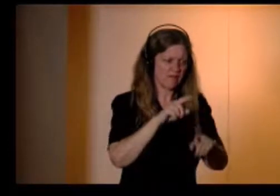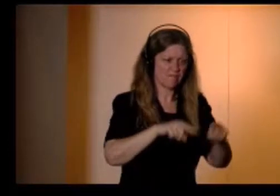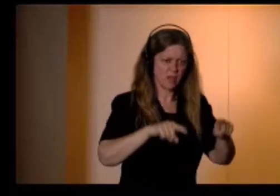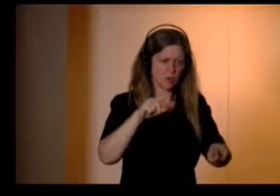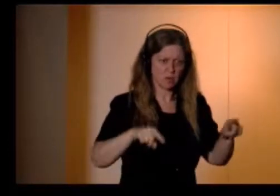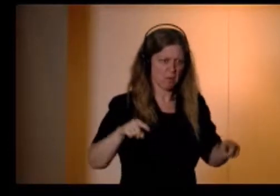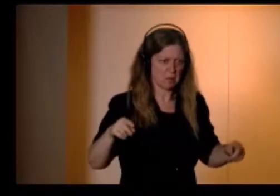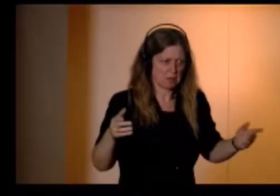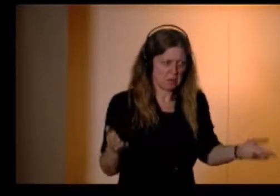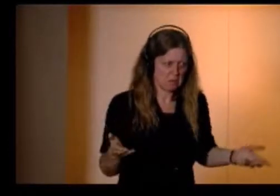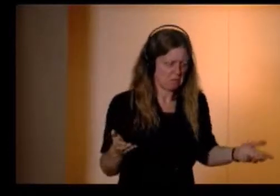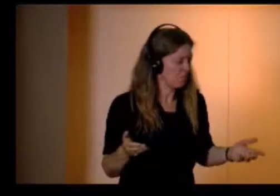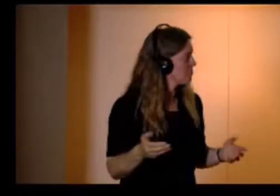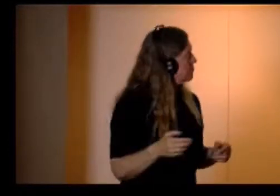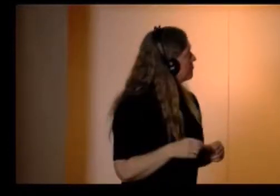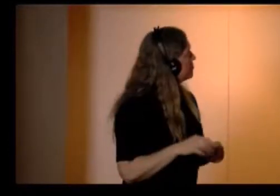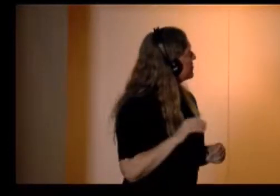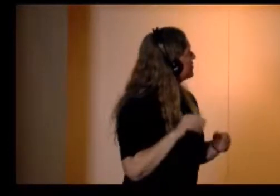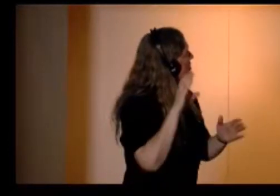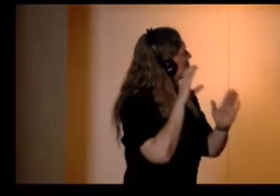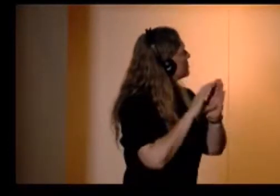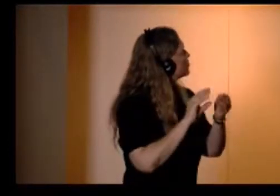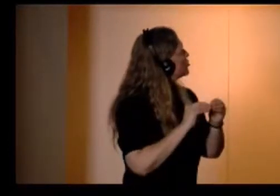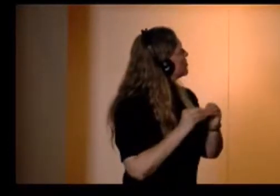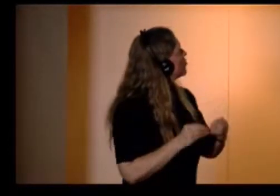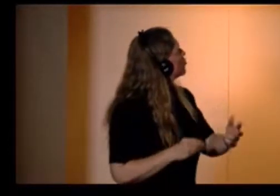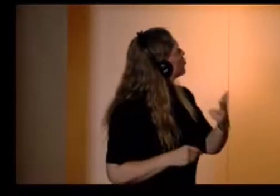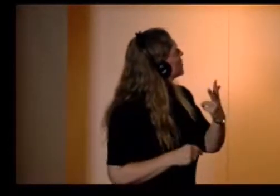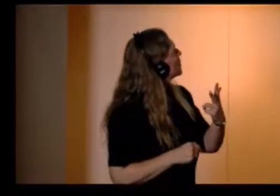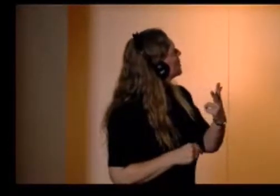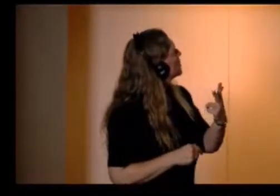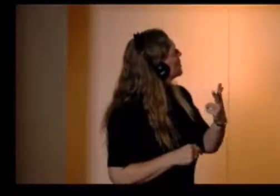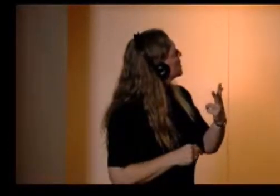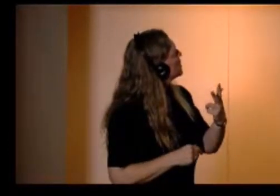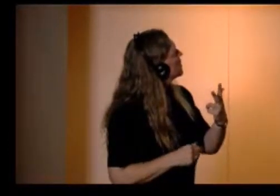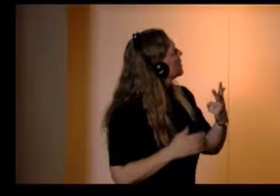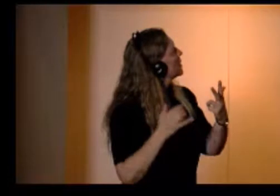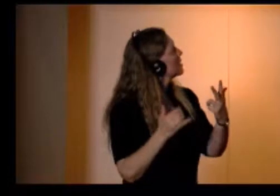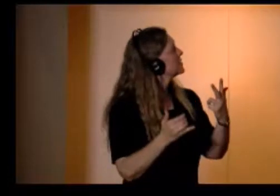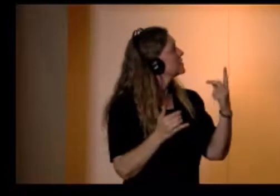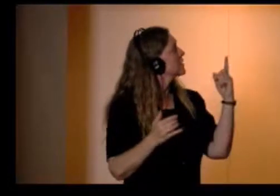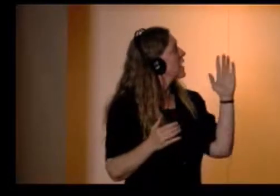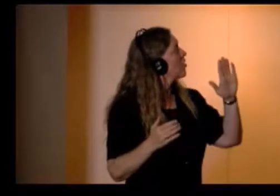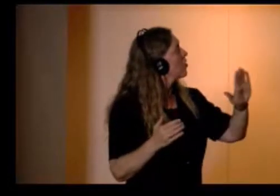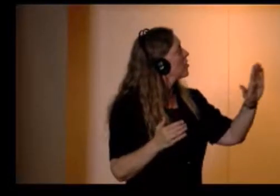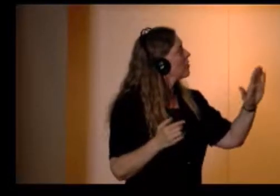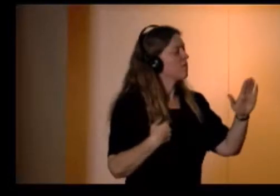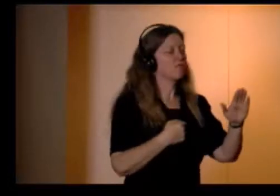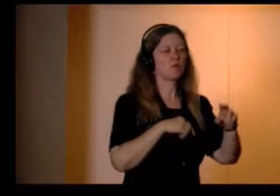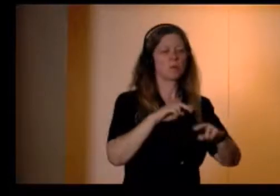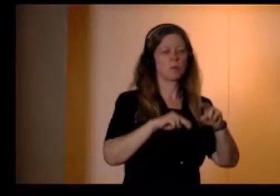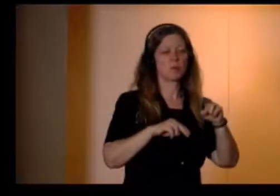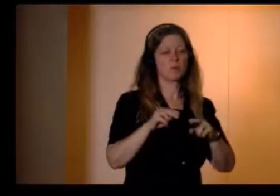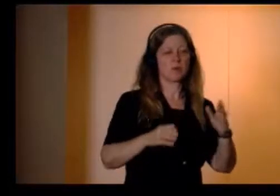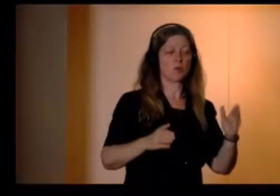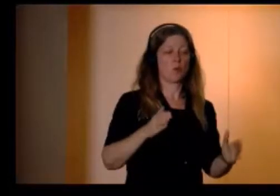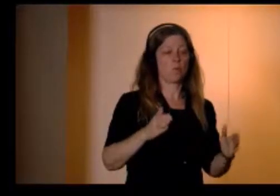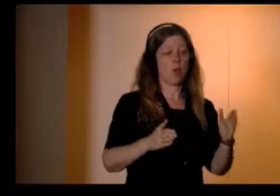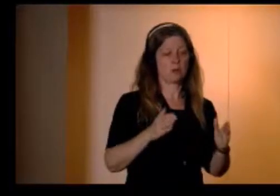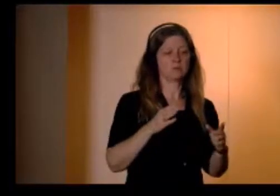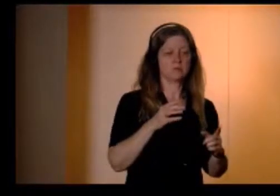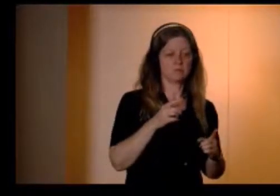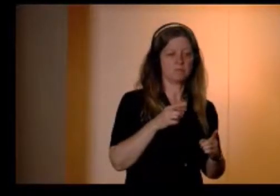that's the cryptic picture number 3. And then what we are doing now is we are building robots, right, where we